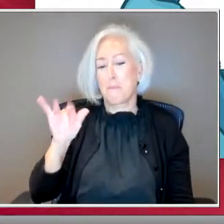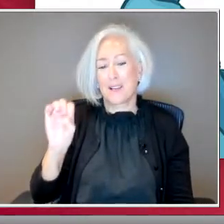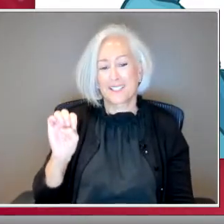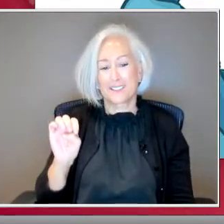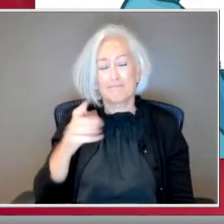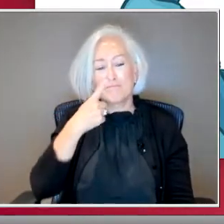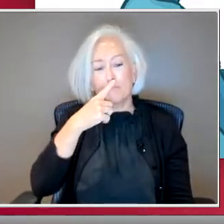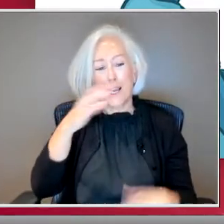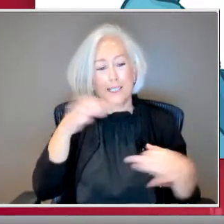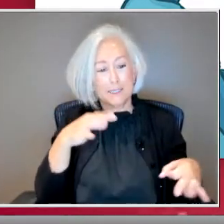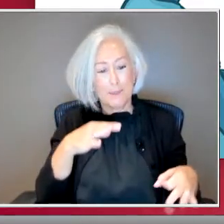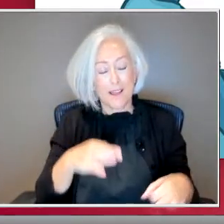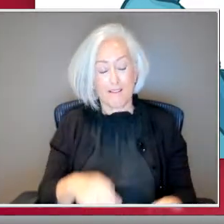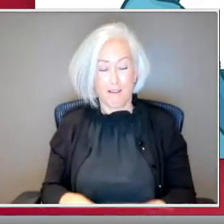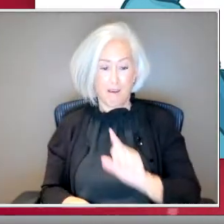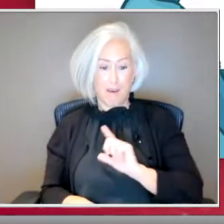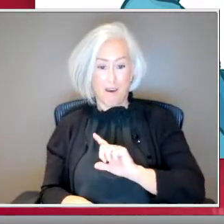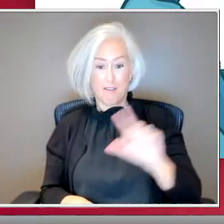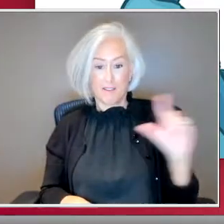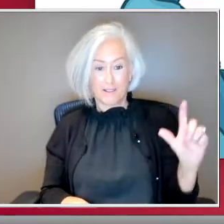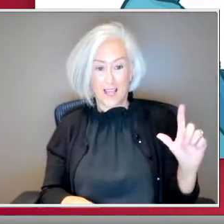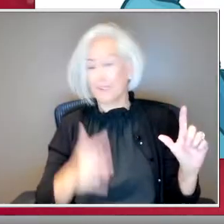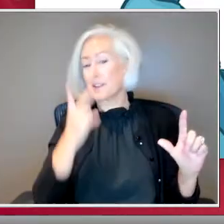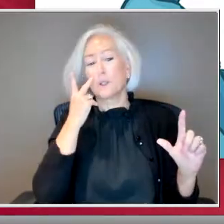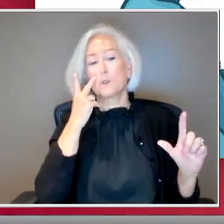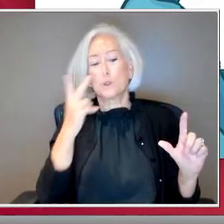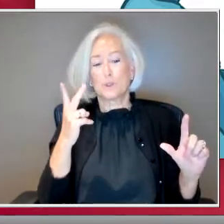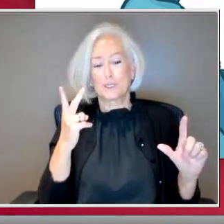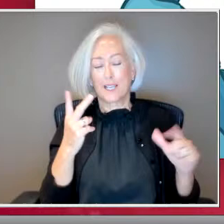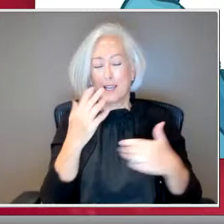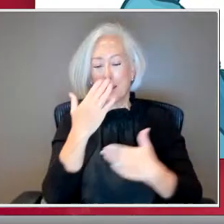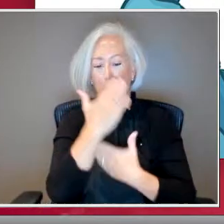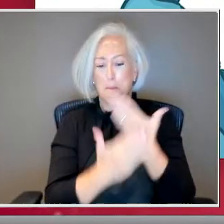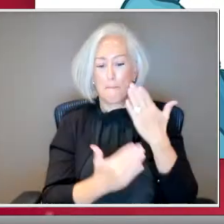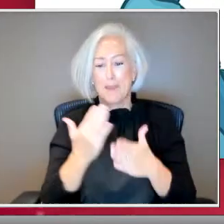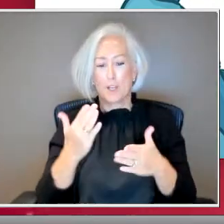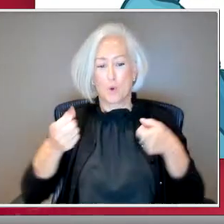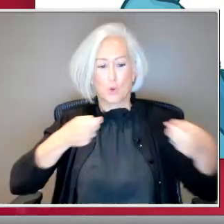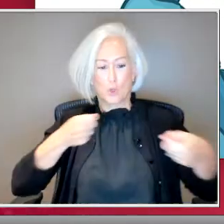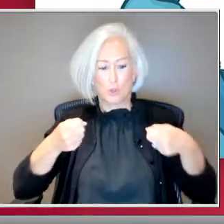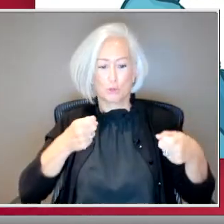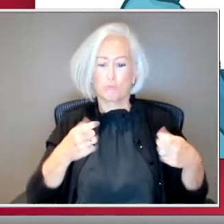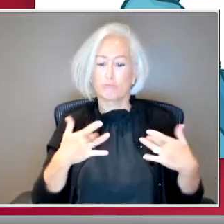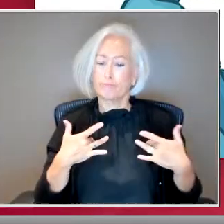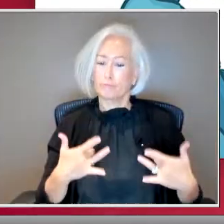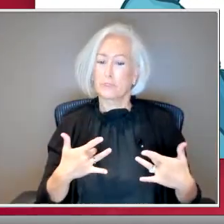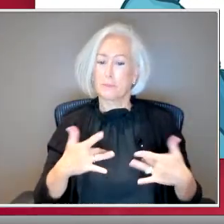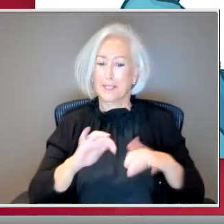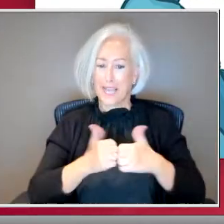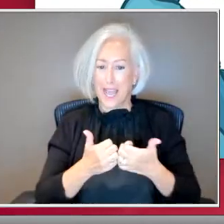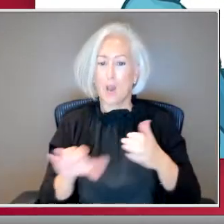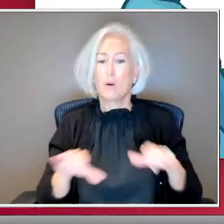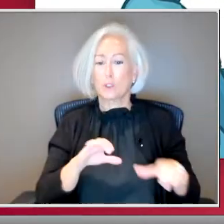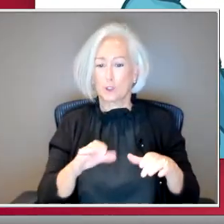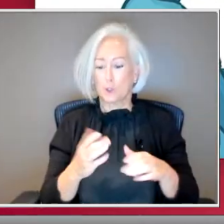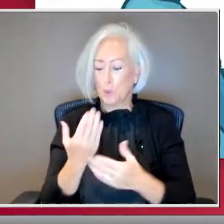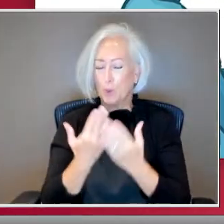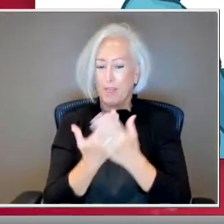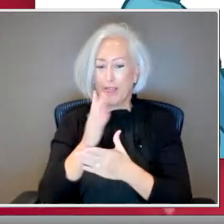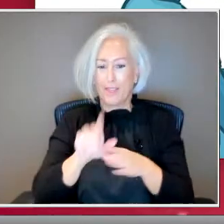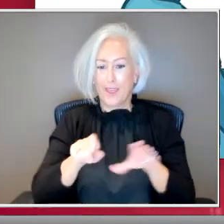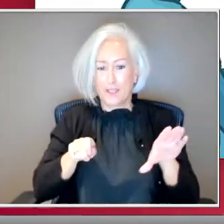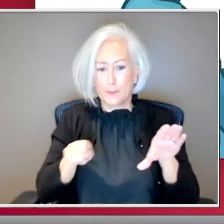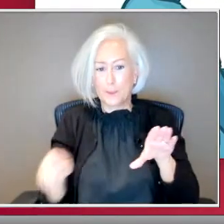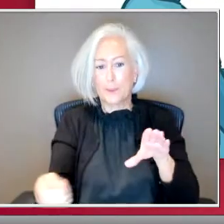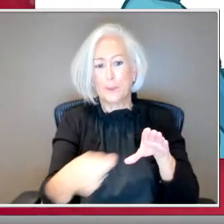on the left, it's kind of talking about manual control, which is the traditional way we do ablations with our hands and with a deflectable catheter. On the right here, we